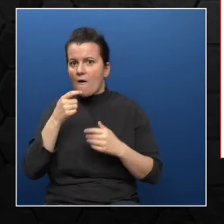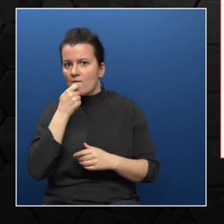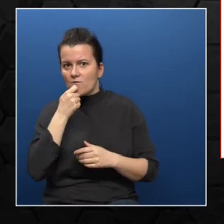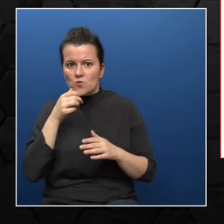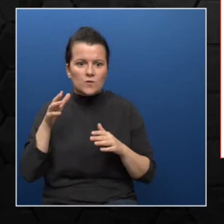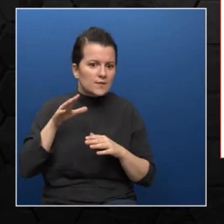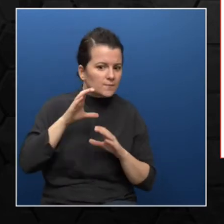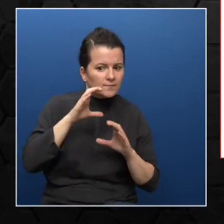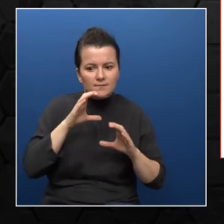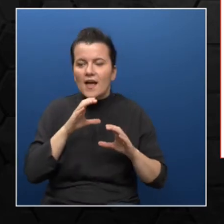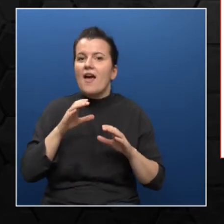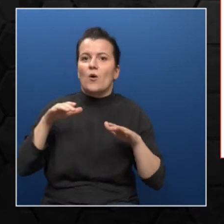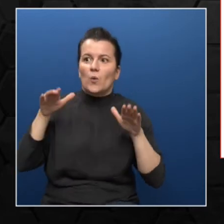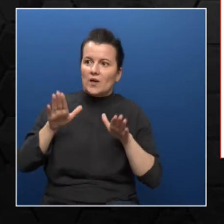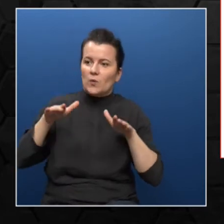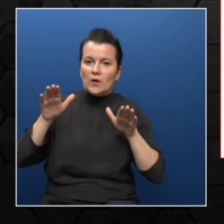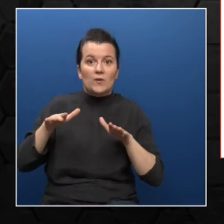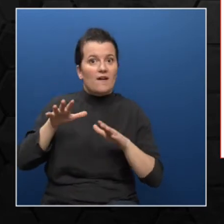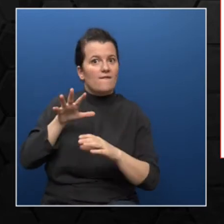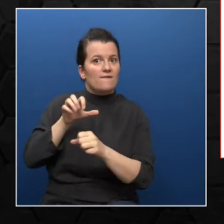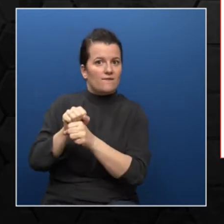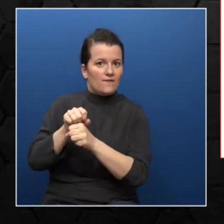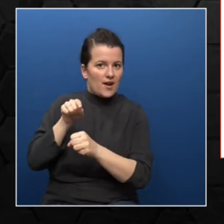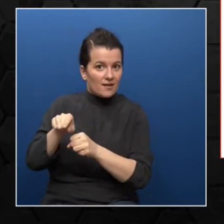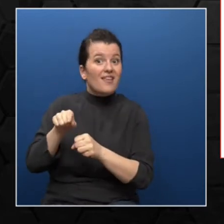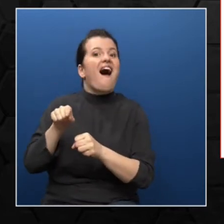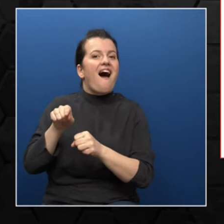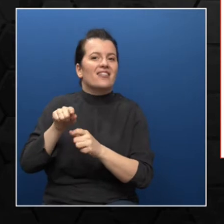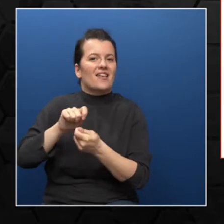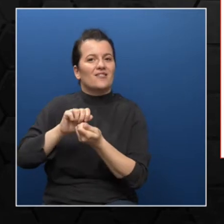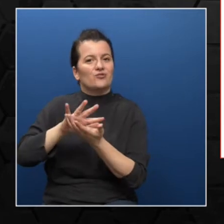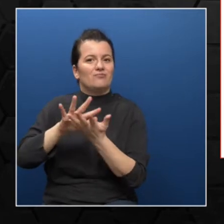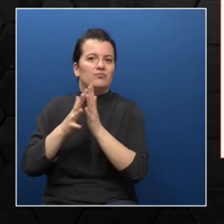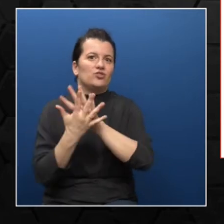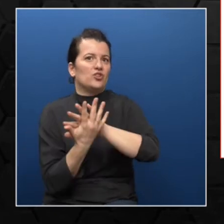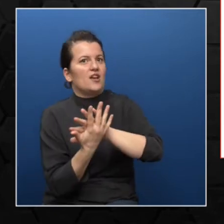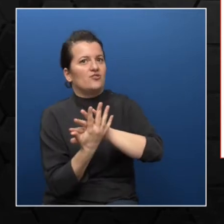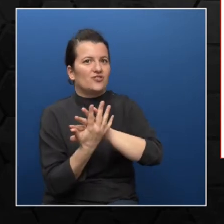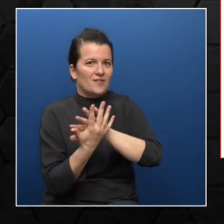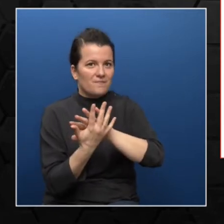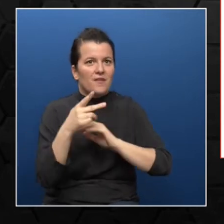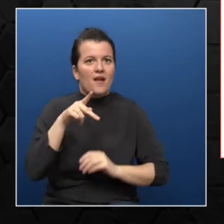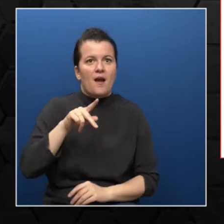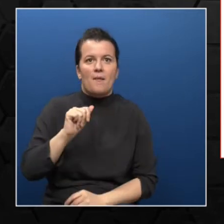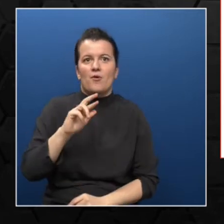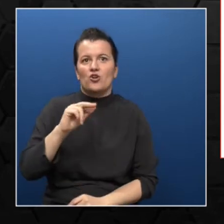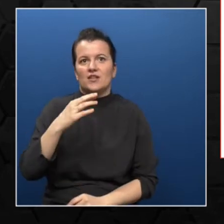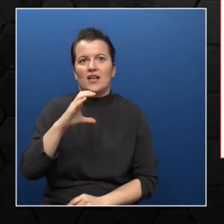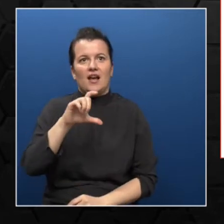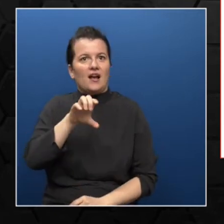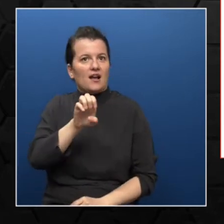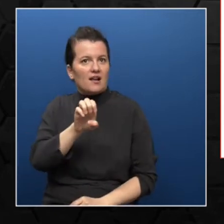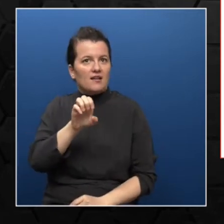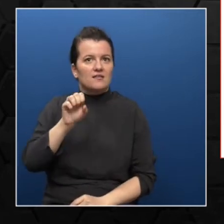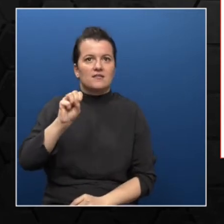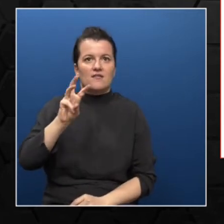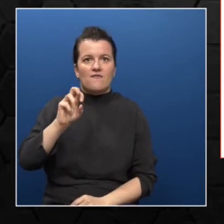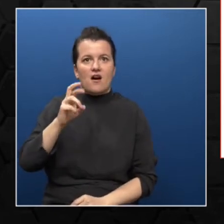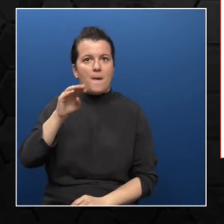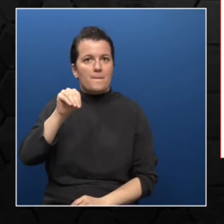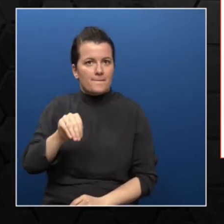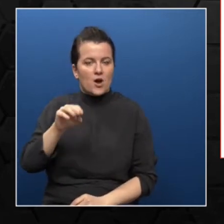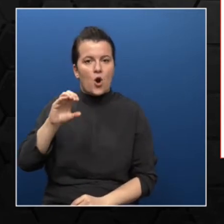and since then, particle swarm optimization has been one of the most popularly known bio-inspired algorithms. Bat optimization is